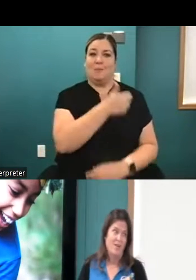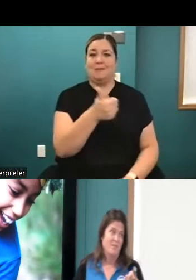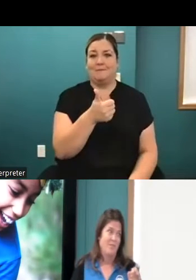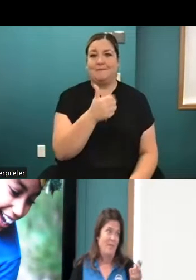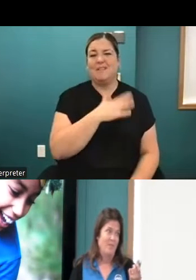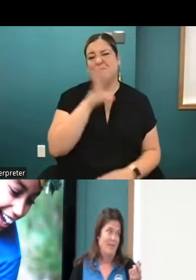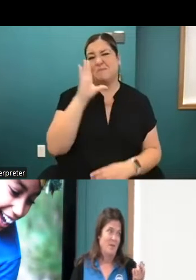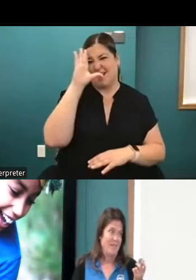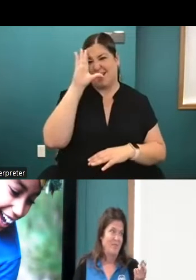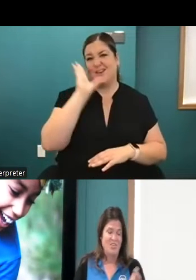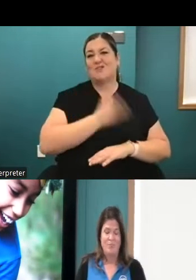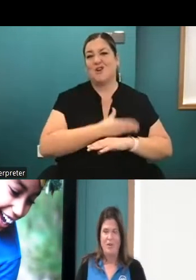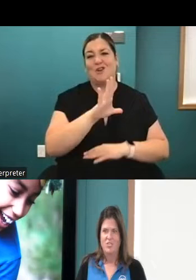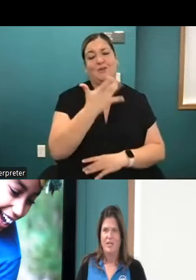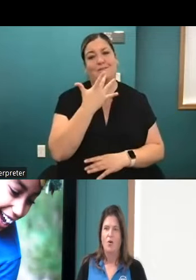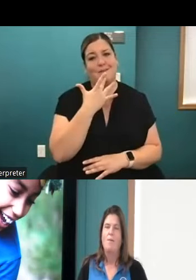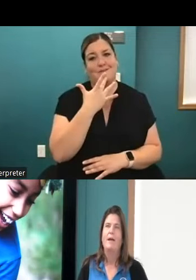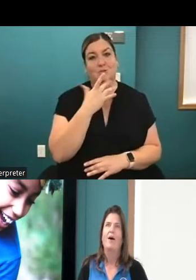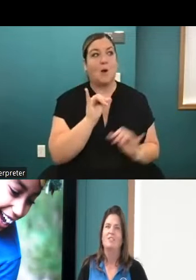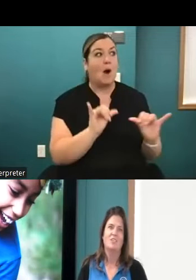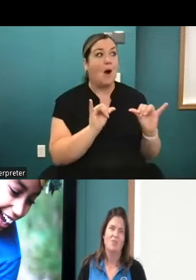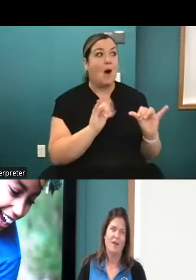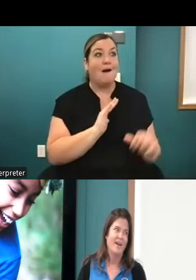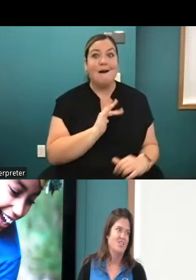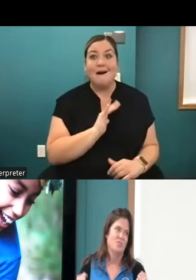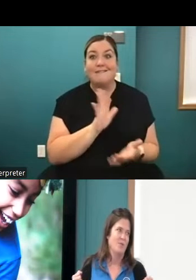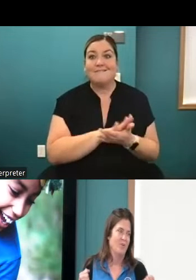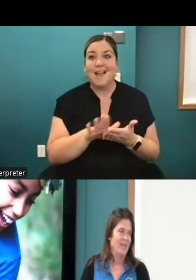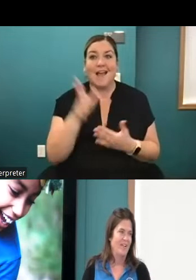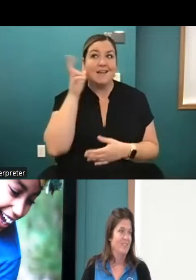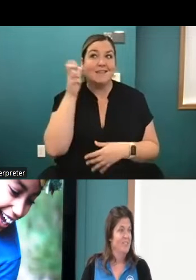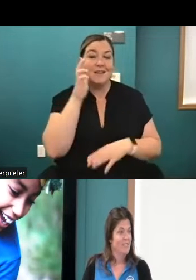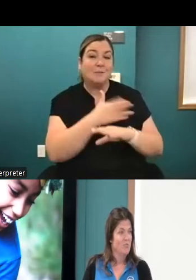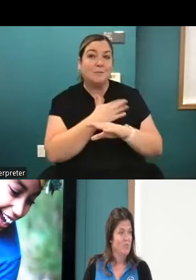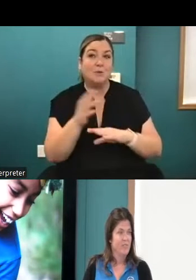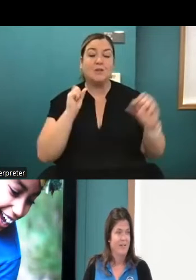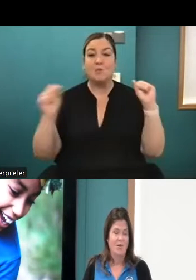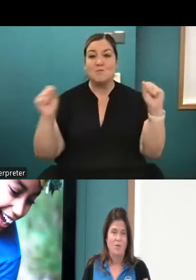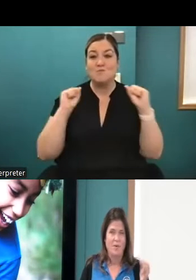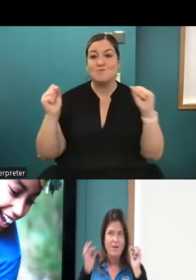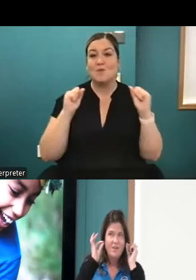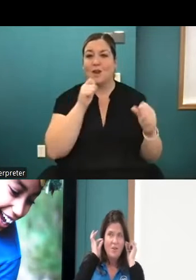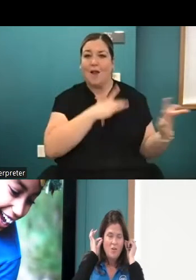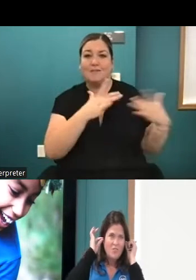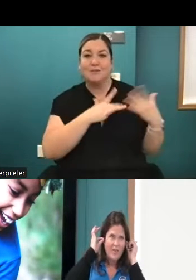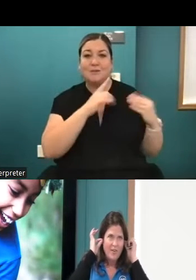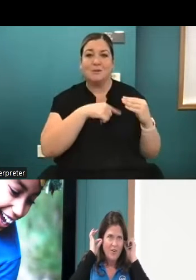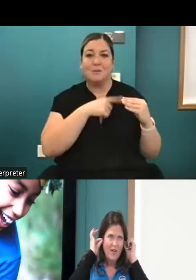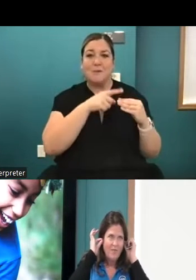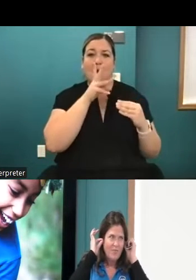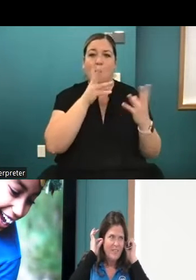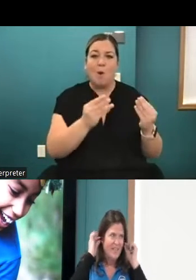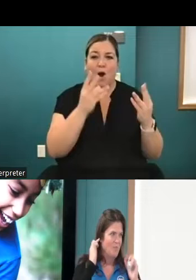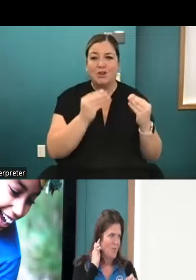was my daughter's favorite thing about that when she upgraded. She's like, oh my gosh, that's so nice. She'd be working out and just listening to her music, not worrying about trying to get